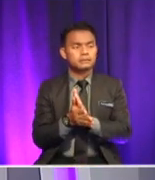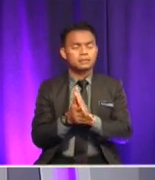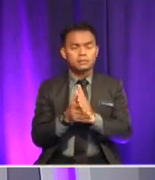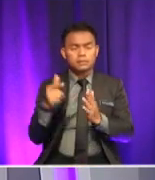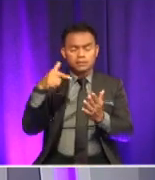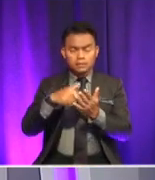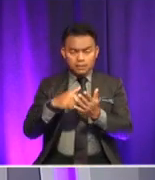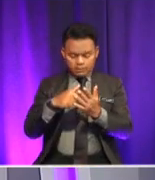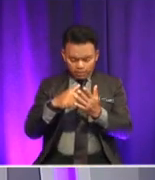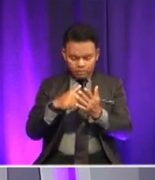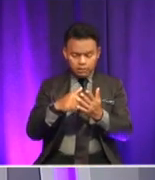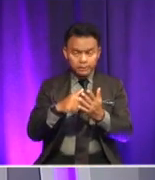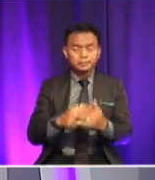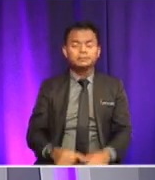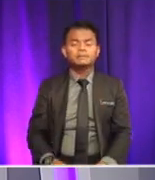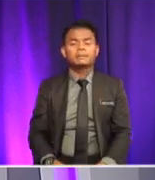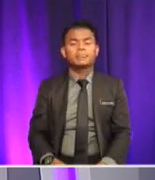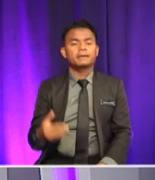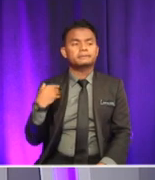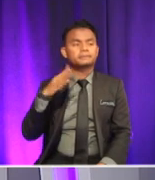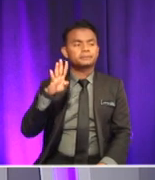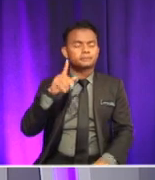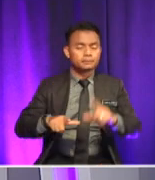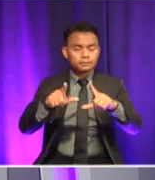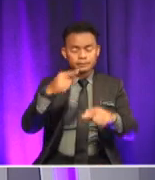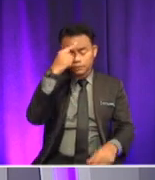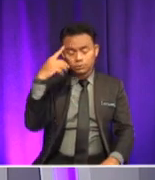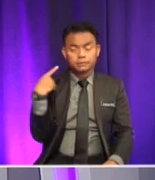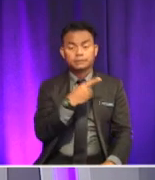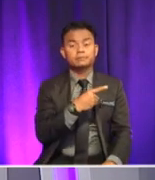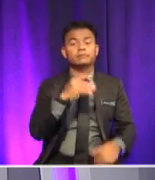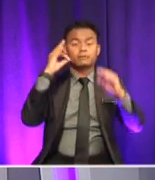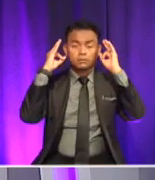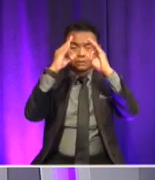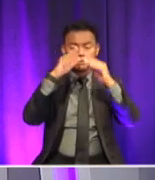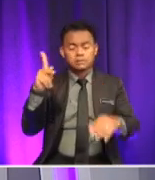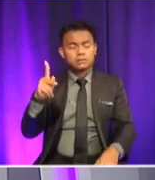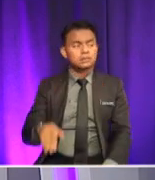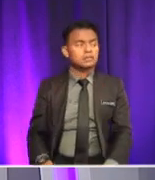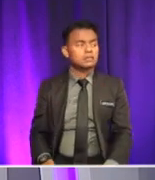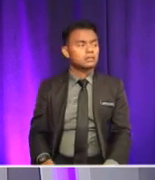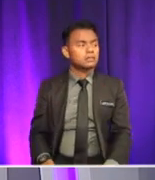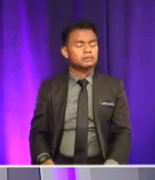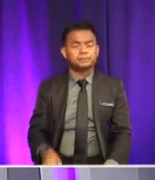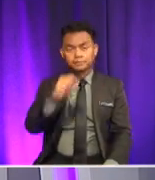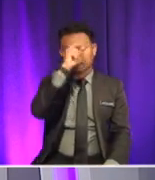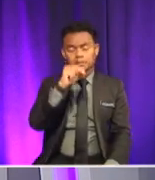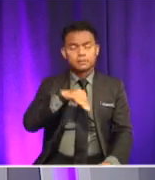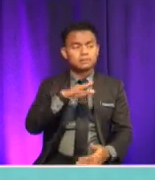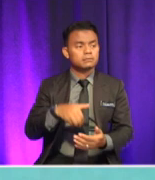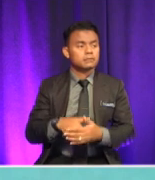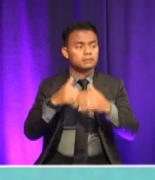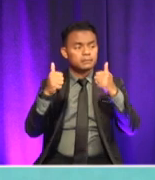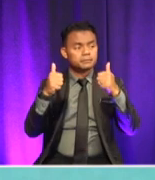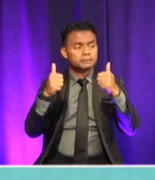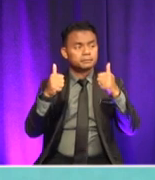everybody understand the 4 steps that you have to focus on whenever you are faced with this question? Give me a thumbs up if you do.